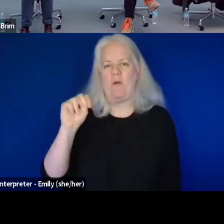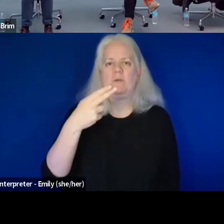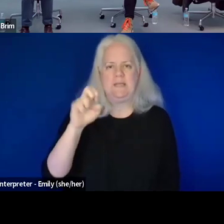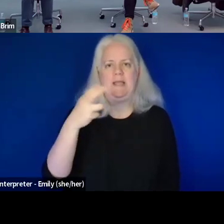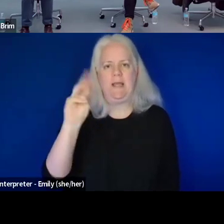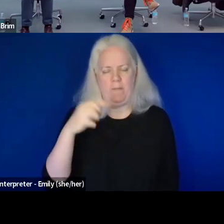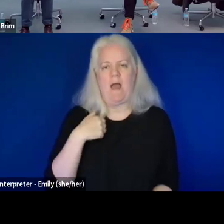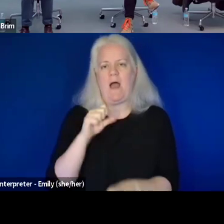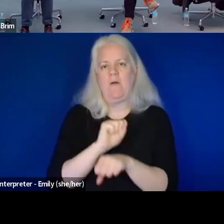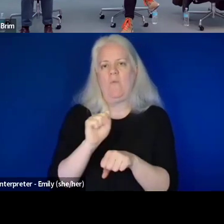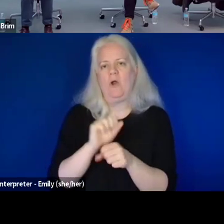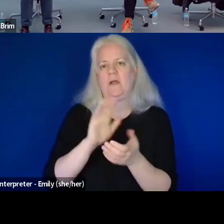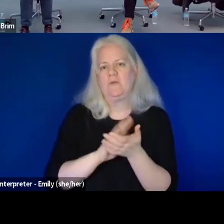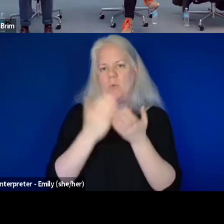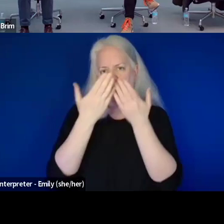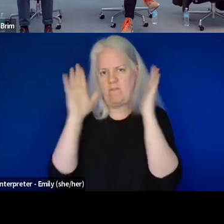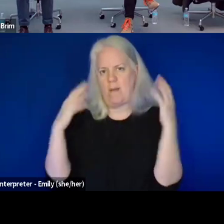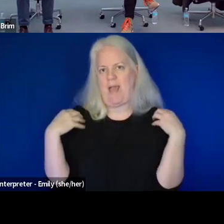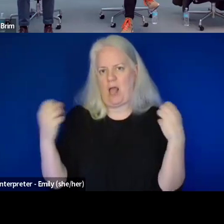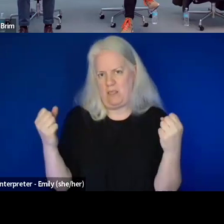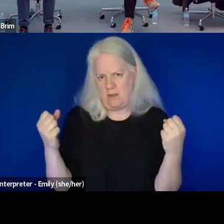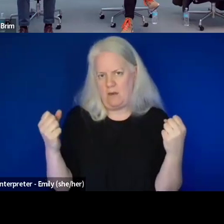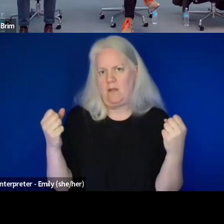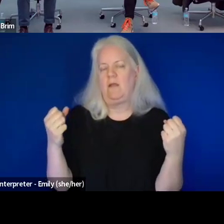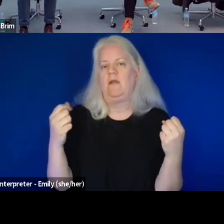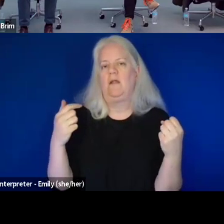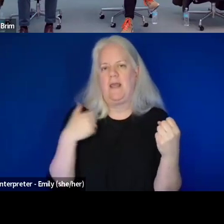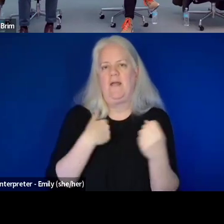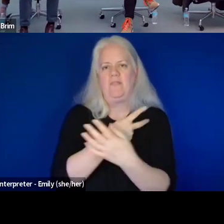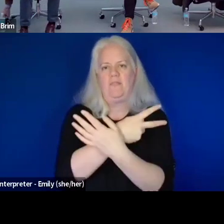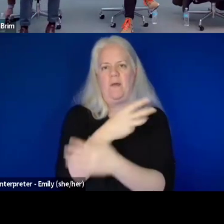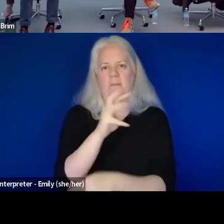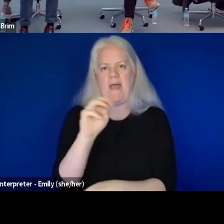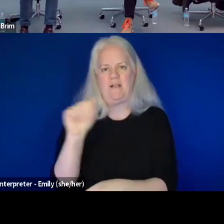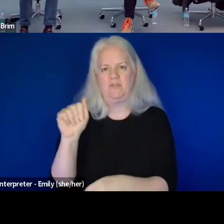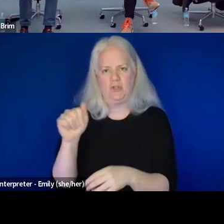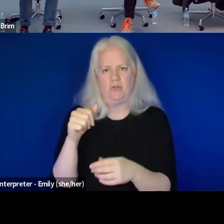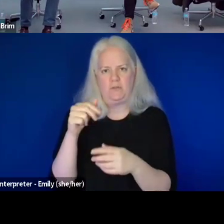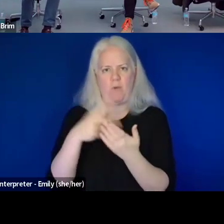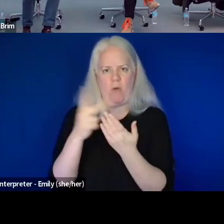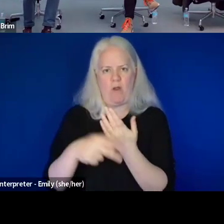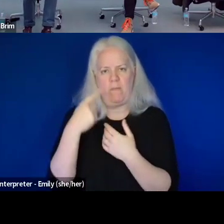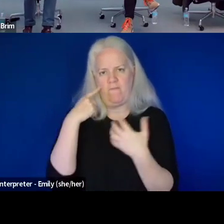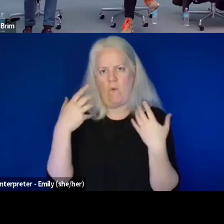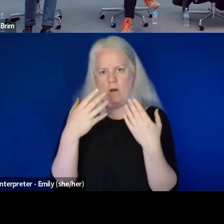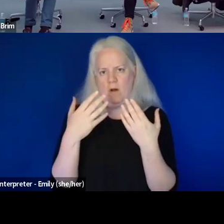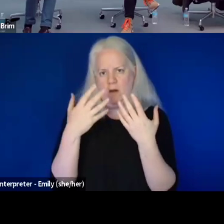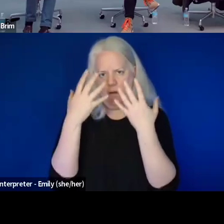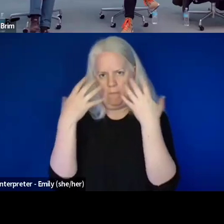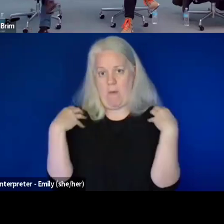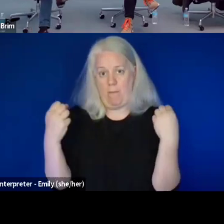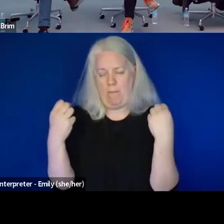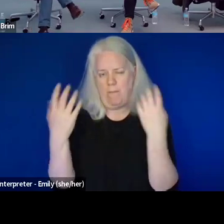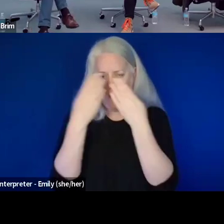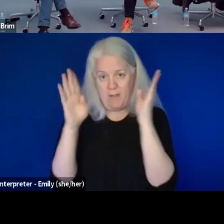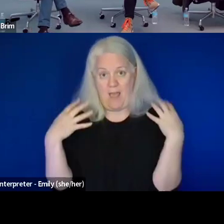and I am in the Masters of Public Health in Community Health program, and as long as everything goes to plan, just